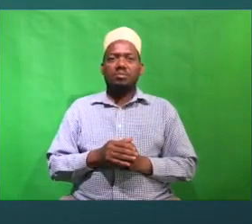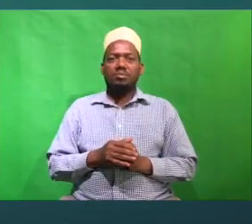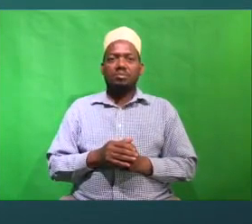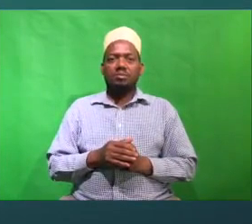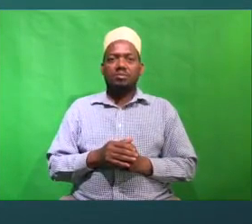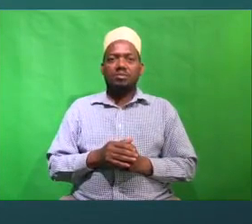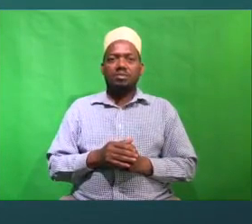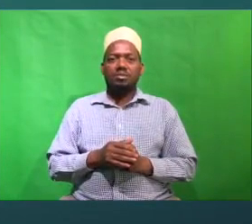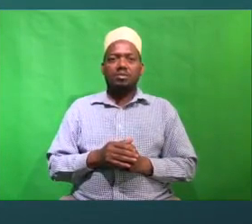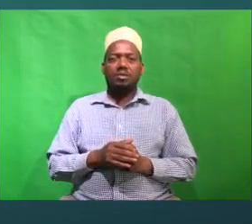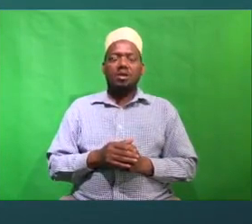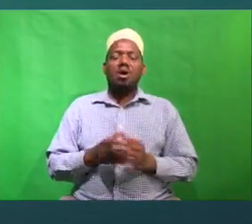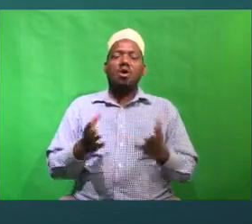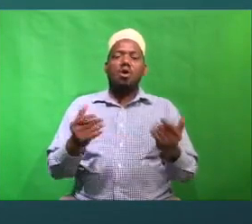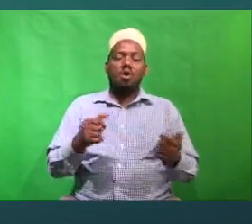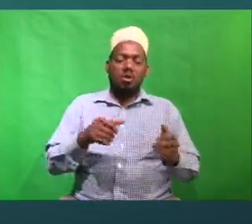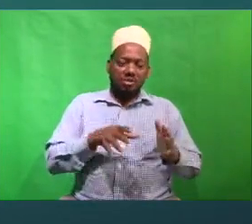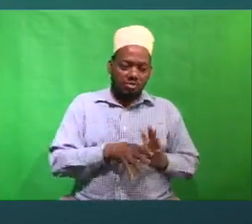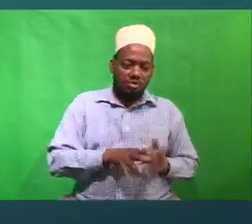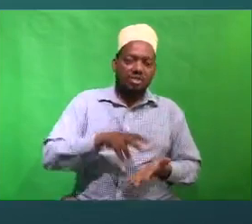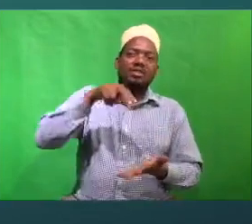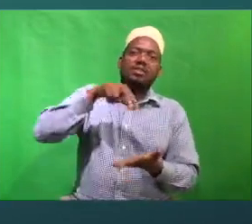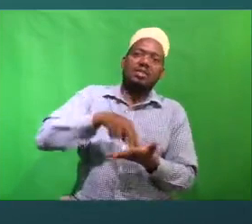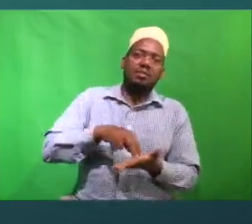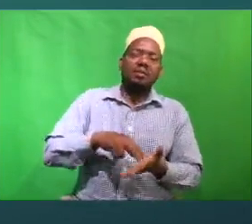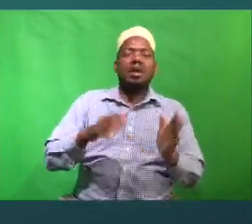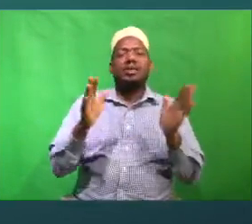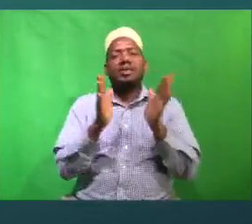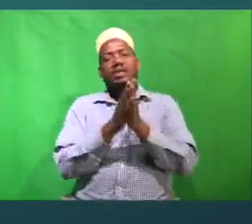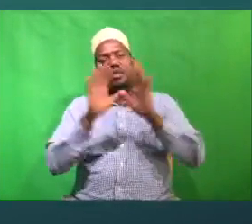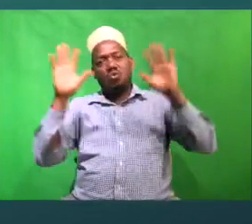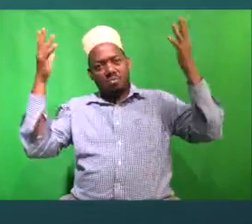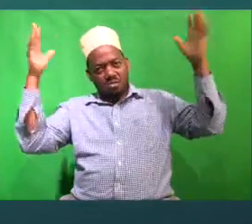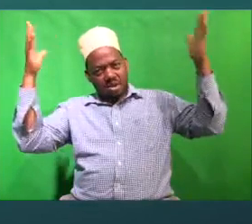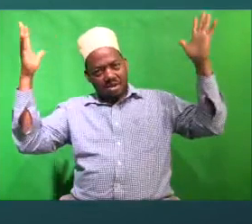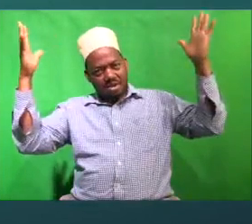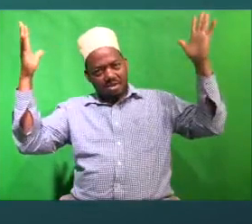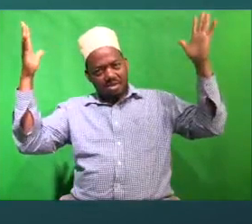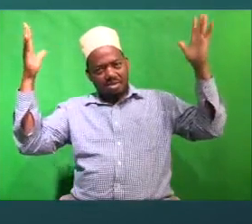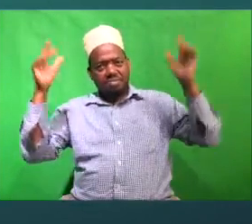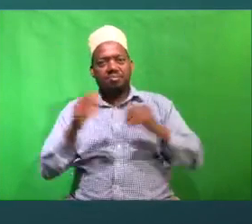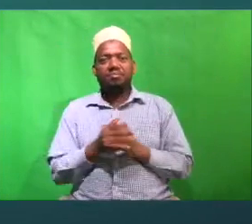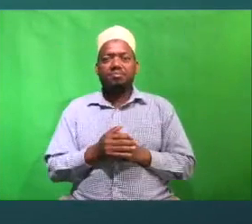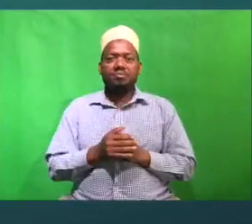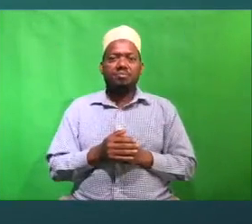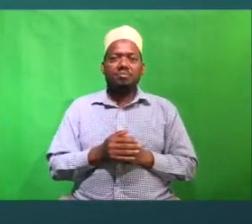All students now stand up, please. Clap your hands.